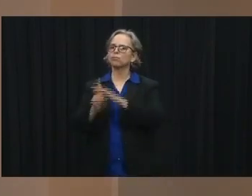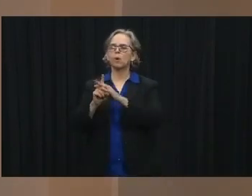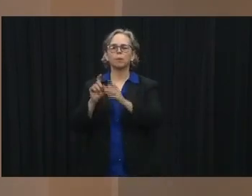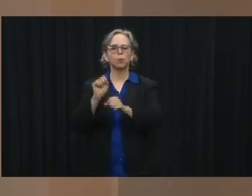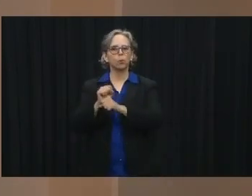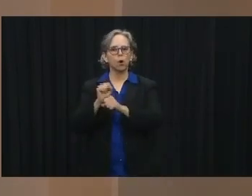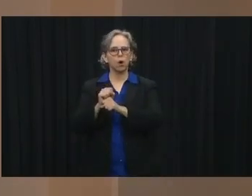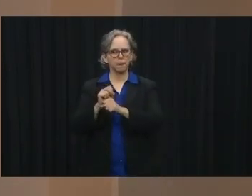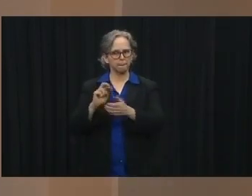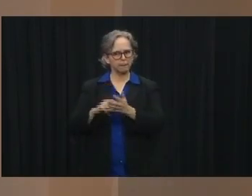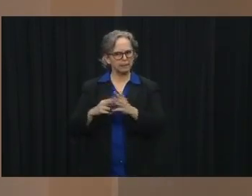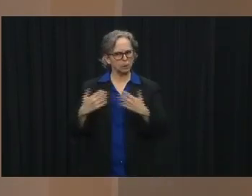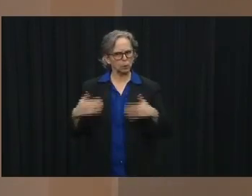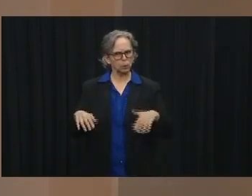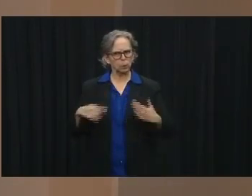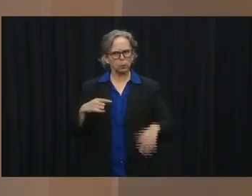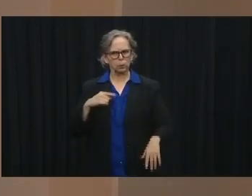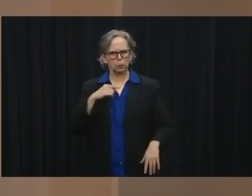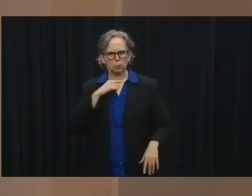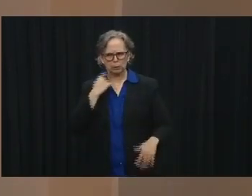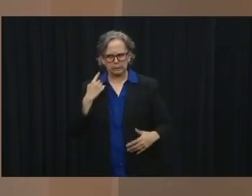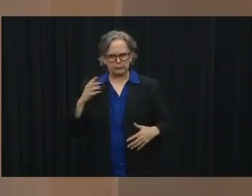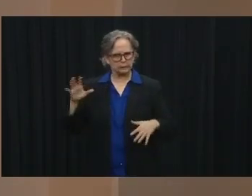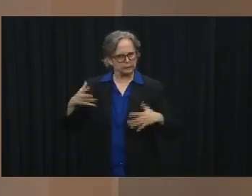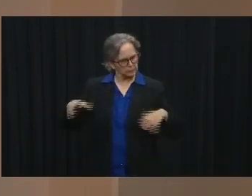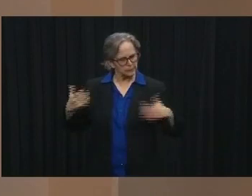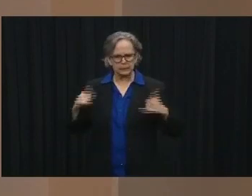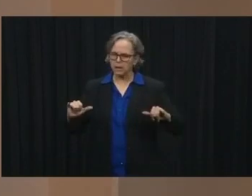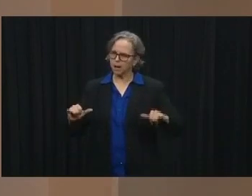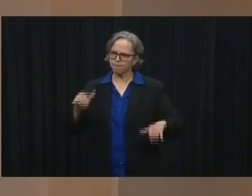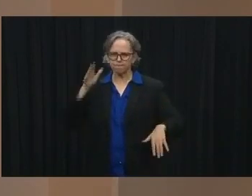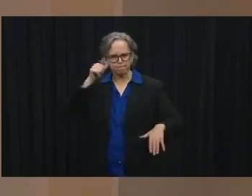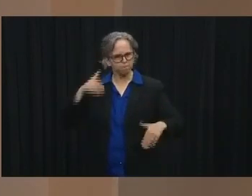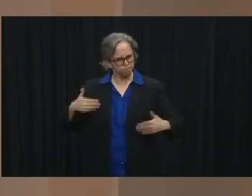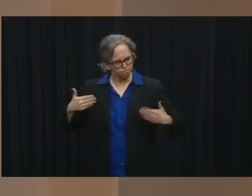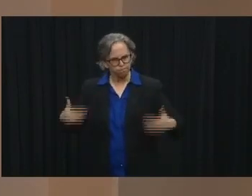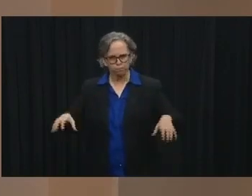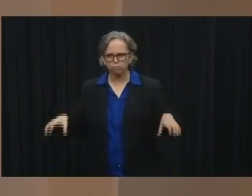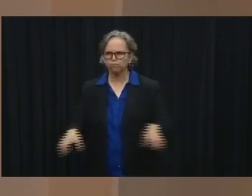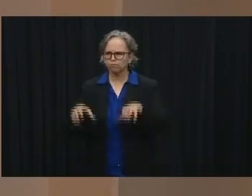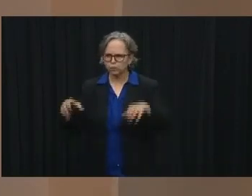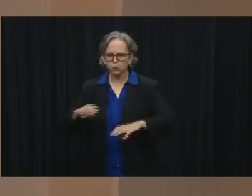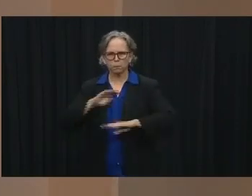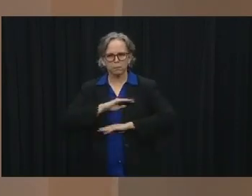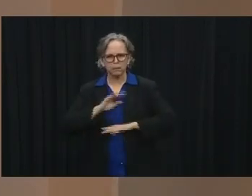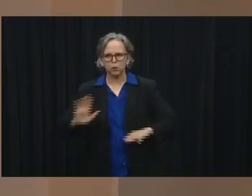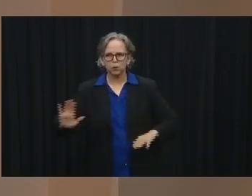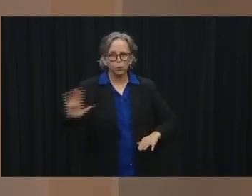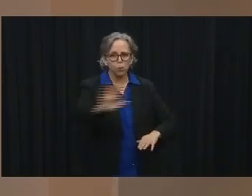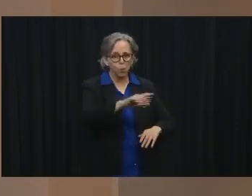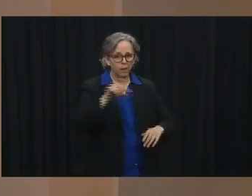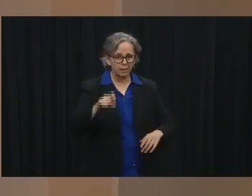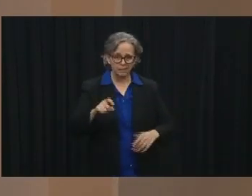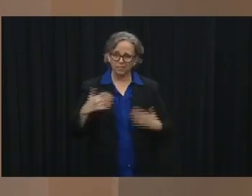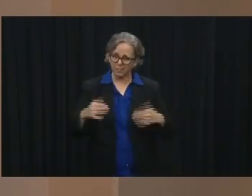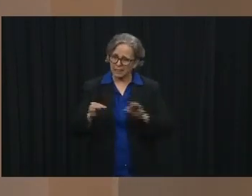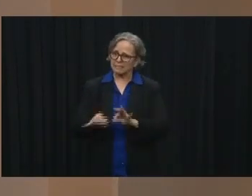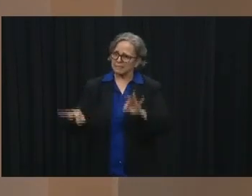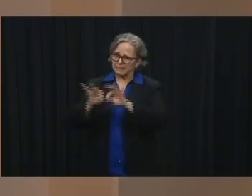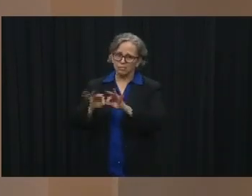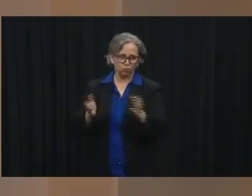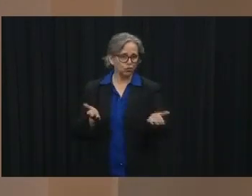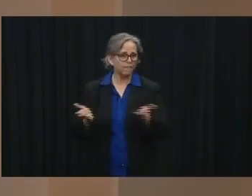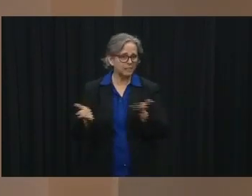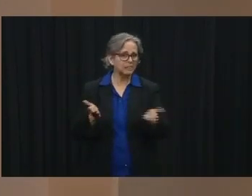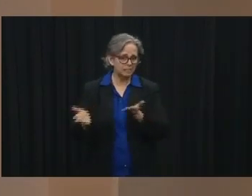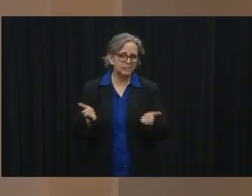they're trying to do their duty to all of us as citizens and provide those essential services. You know, I think about the tech